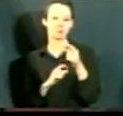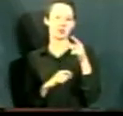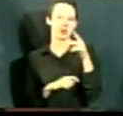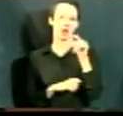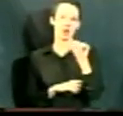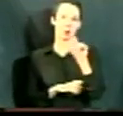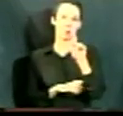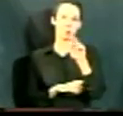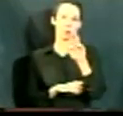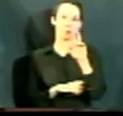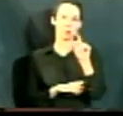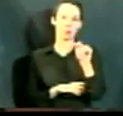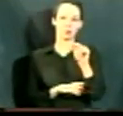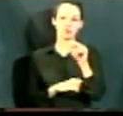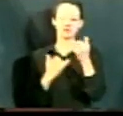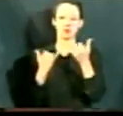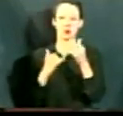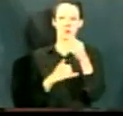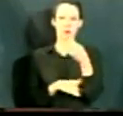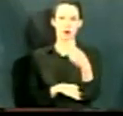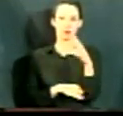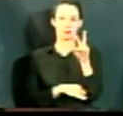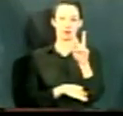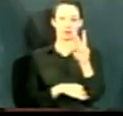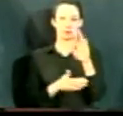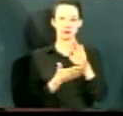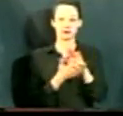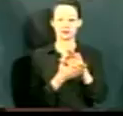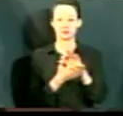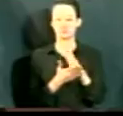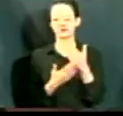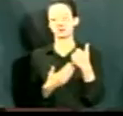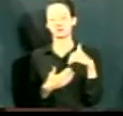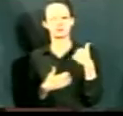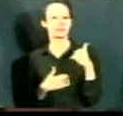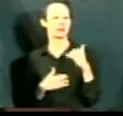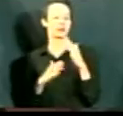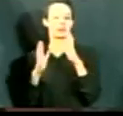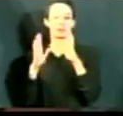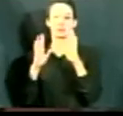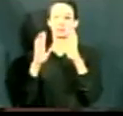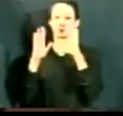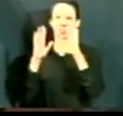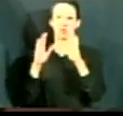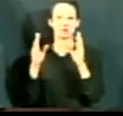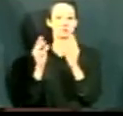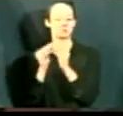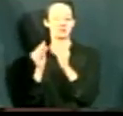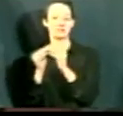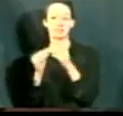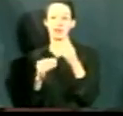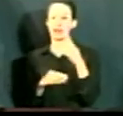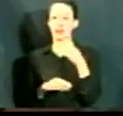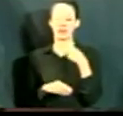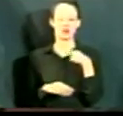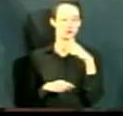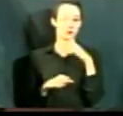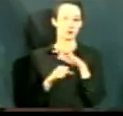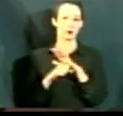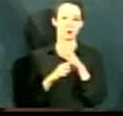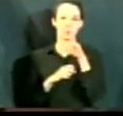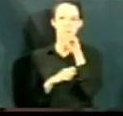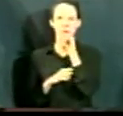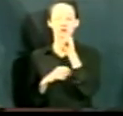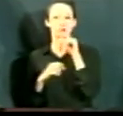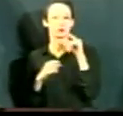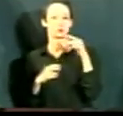and it was the most glorious IEP meeting. I swear birds were singing and the clouds parted, and everybody was on board. They